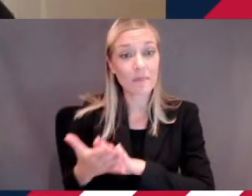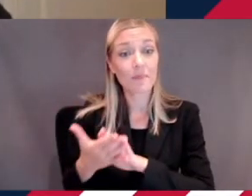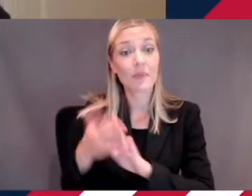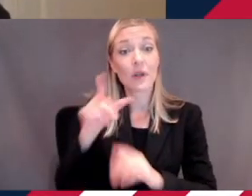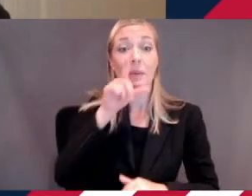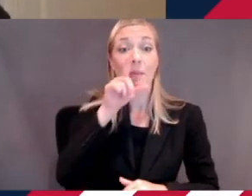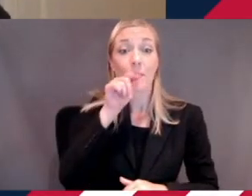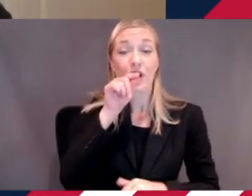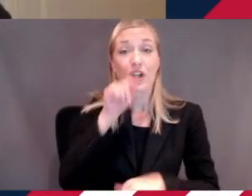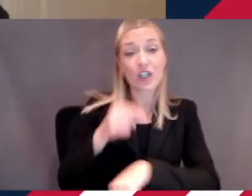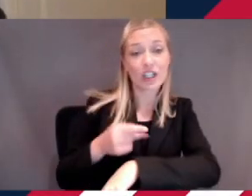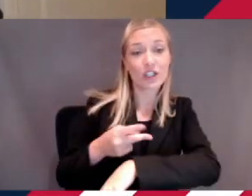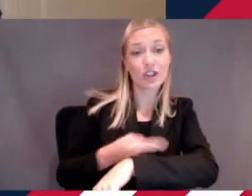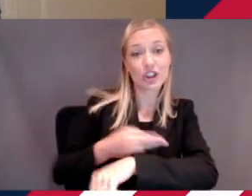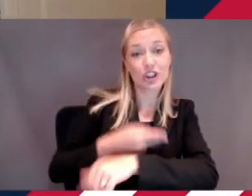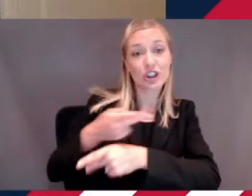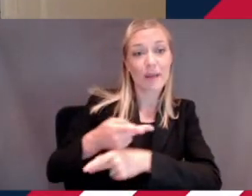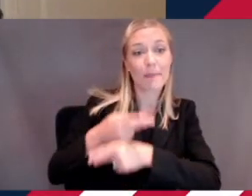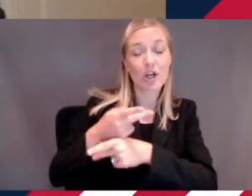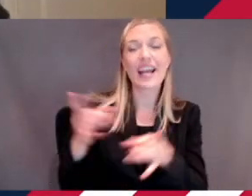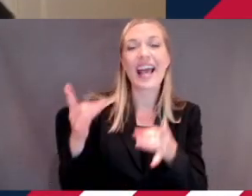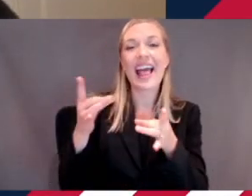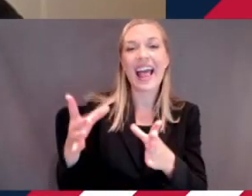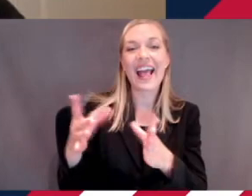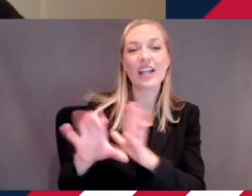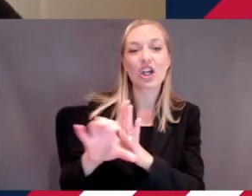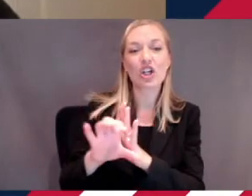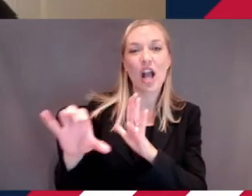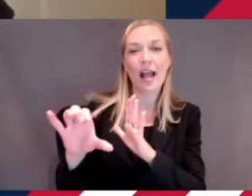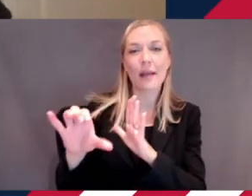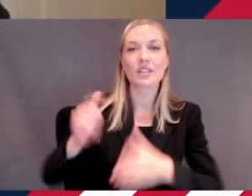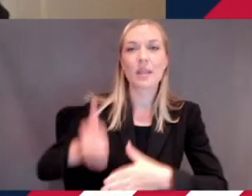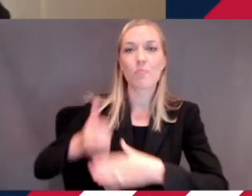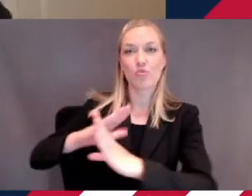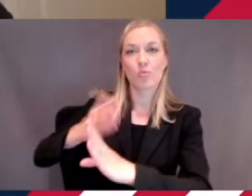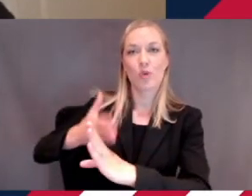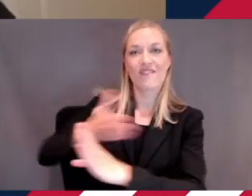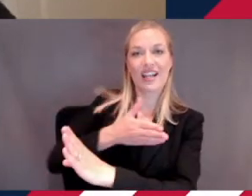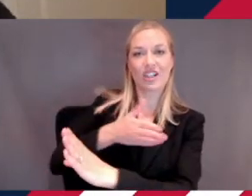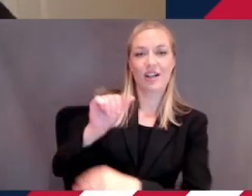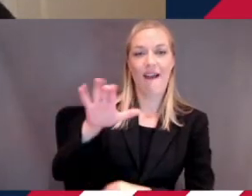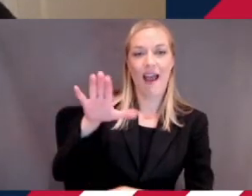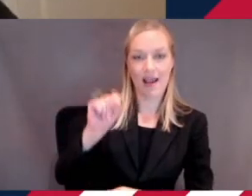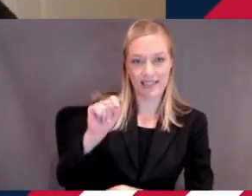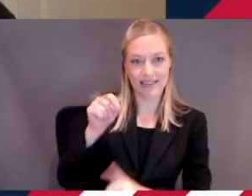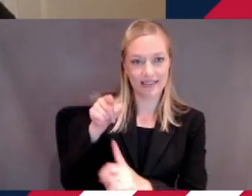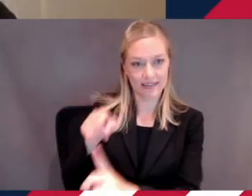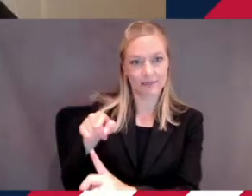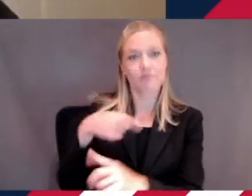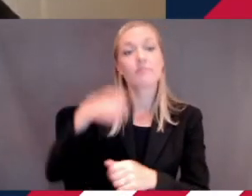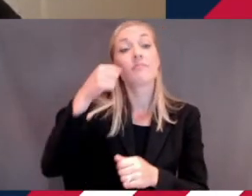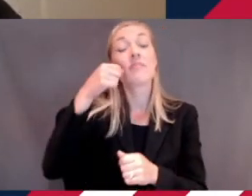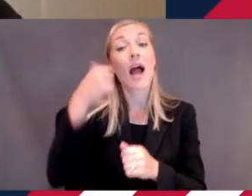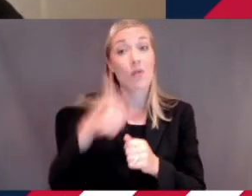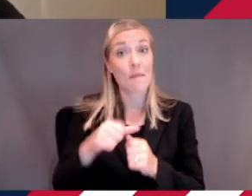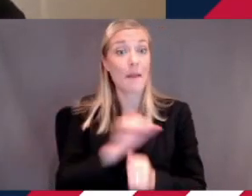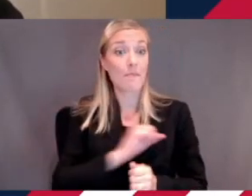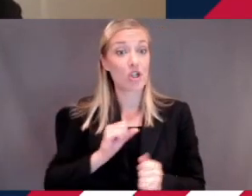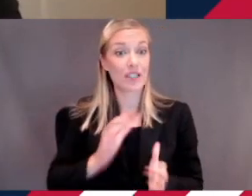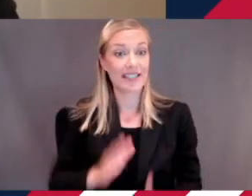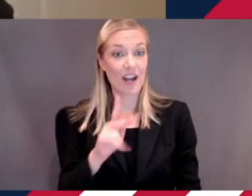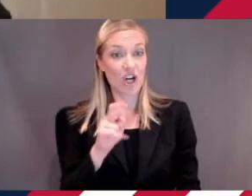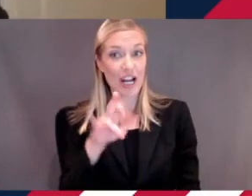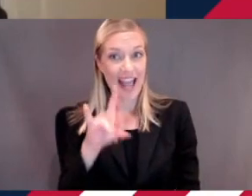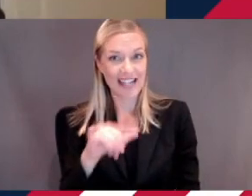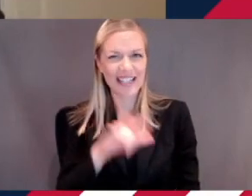late 1995, and we were wondering, so who should be the lead co-sponsor in the House? And that was an easy